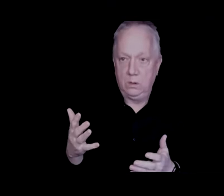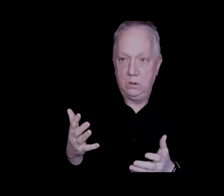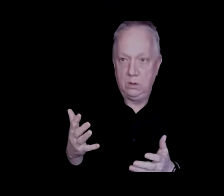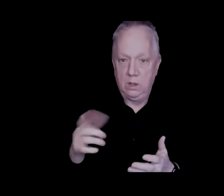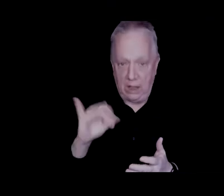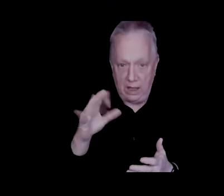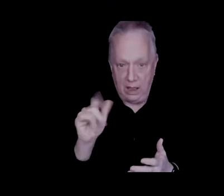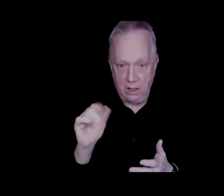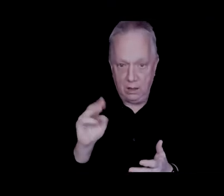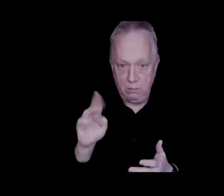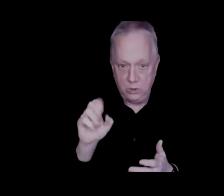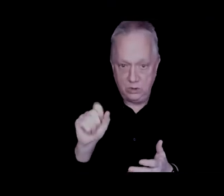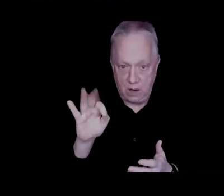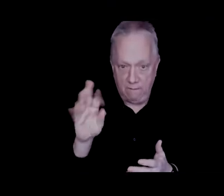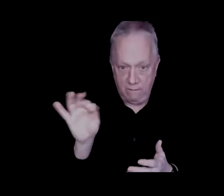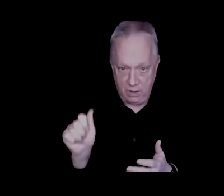Leila Mustapha,